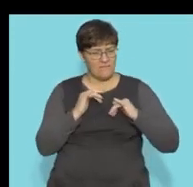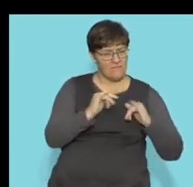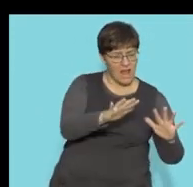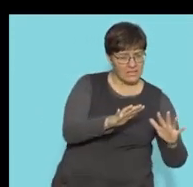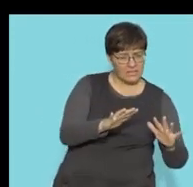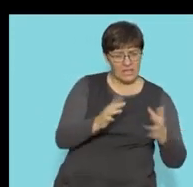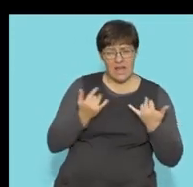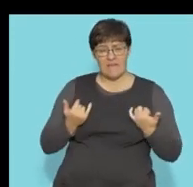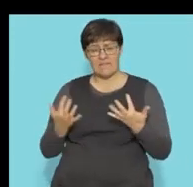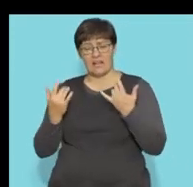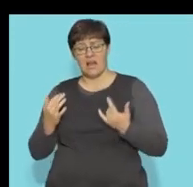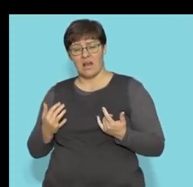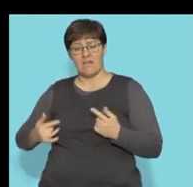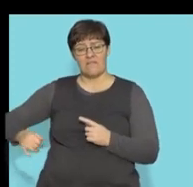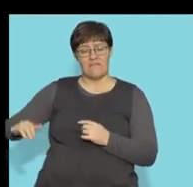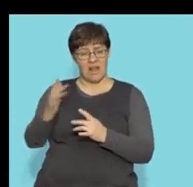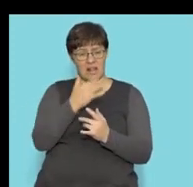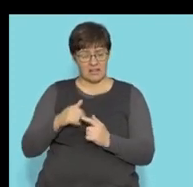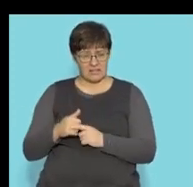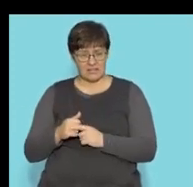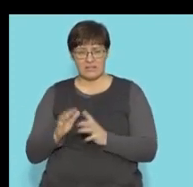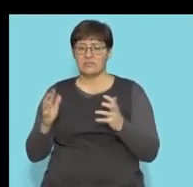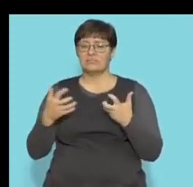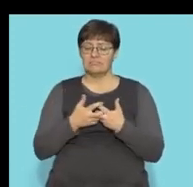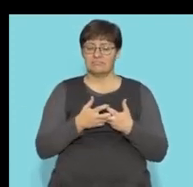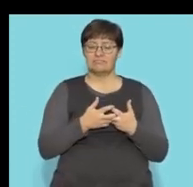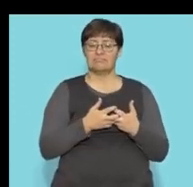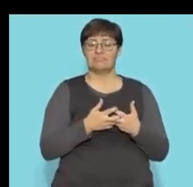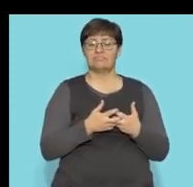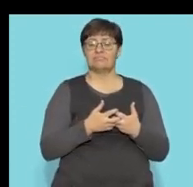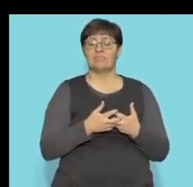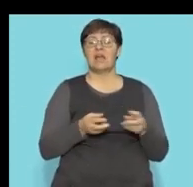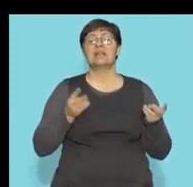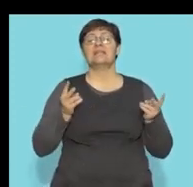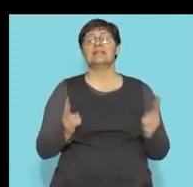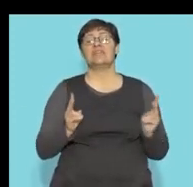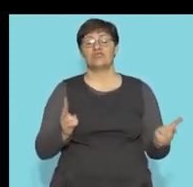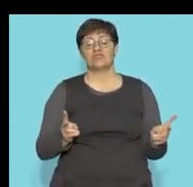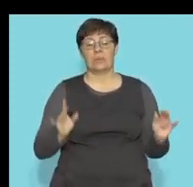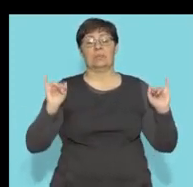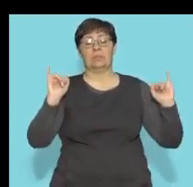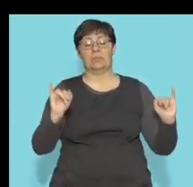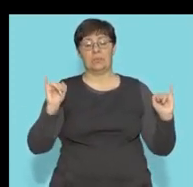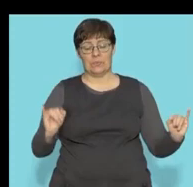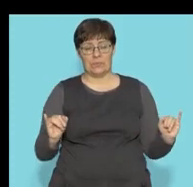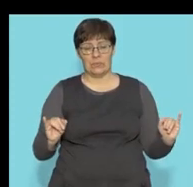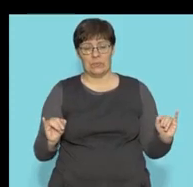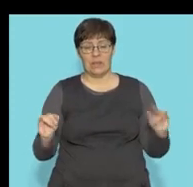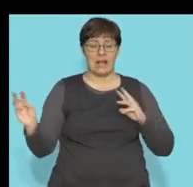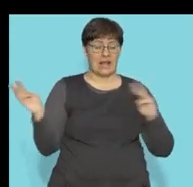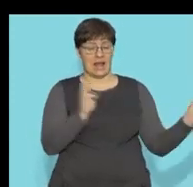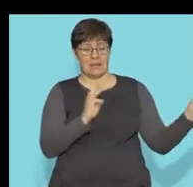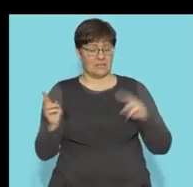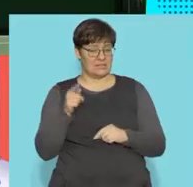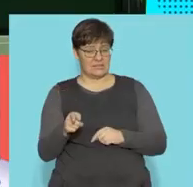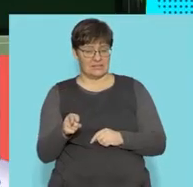and veld fires belong in the group of natural catastrophes and climate. So